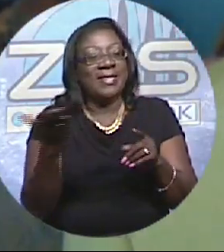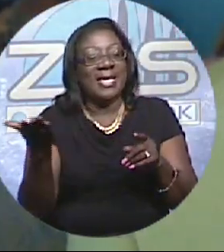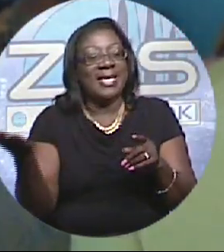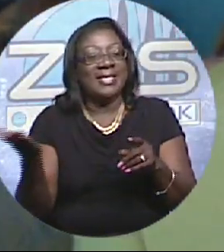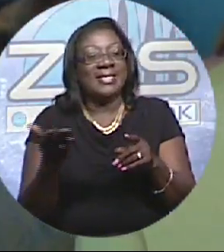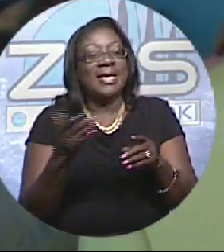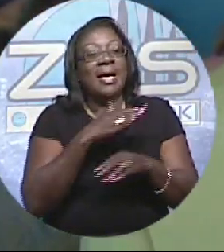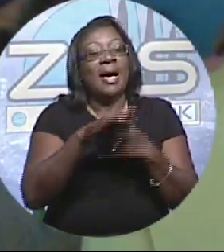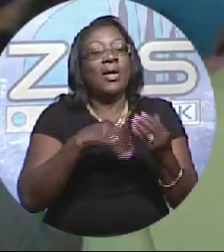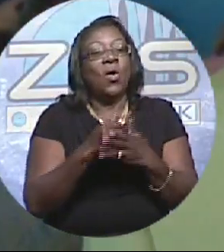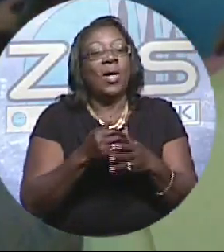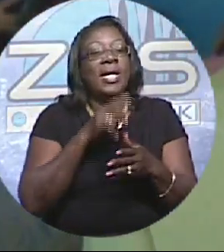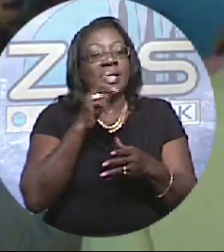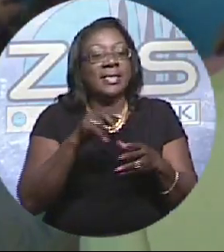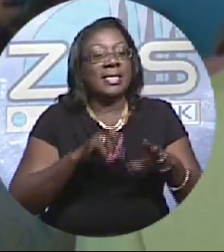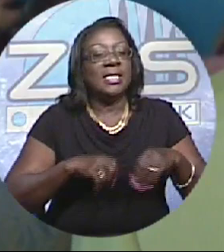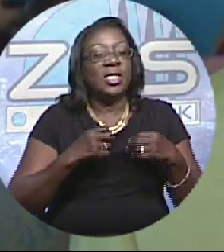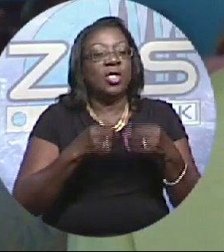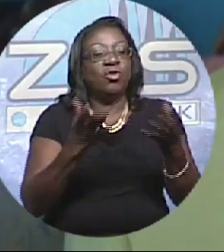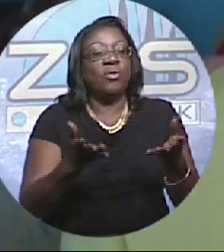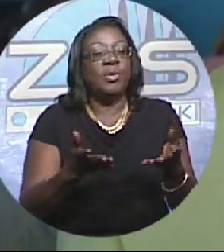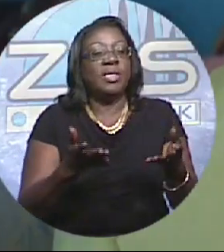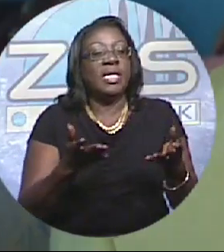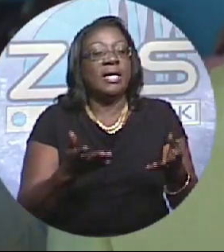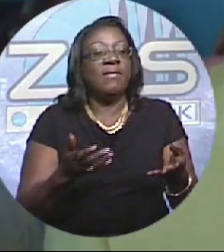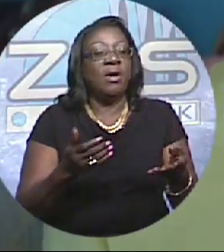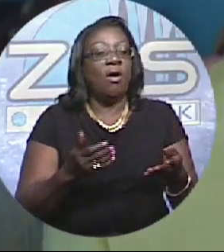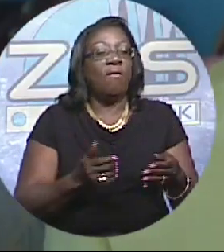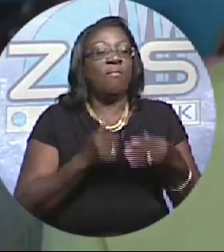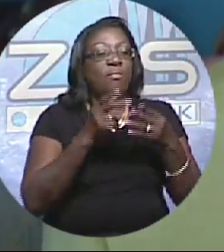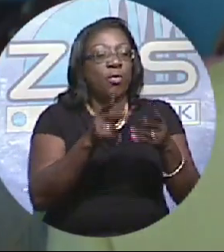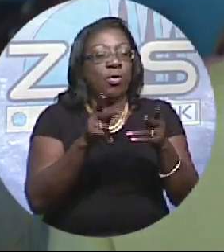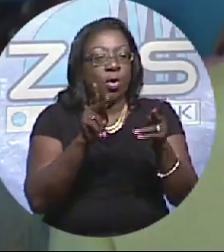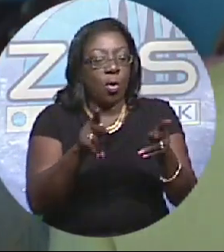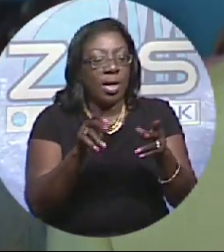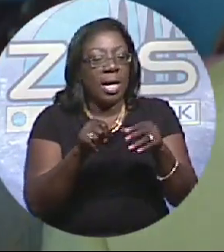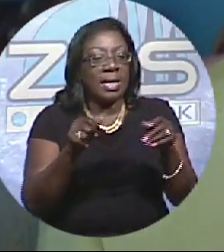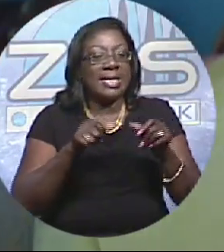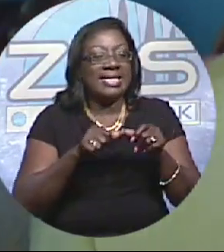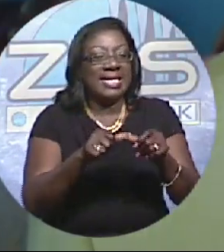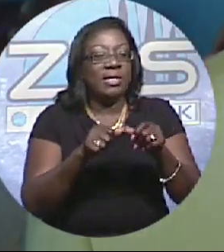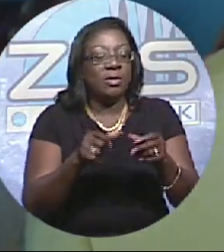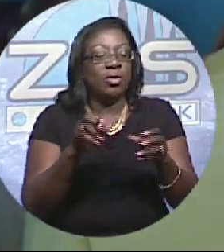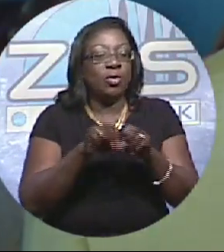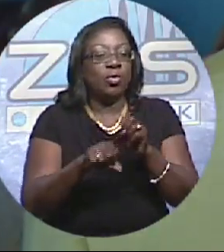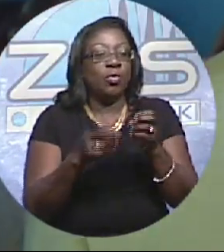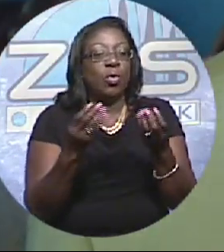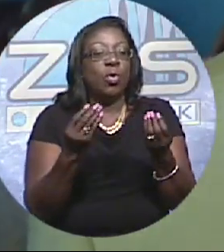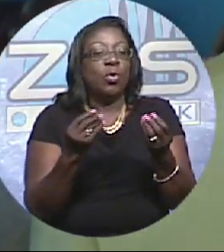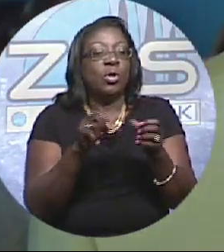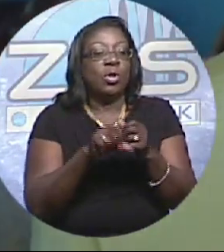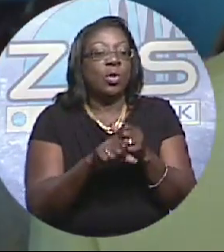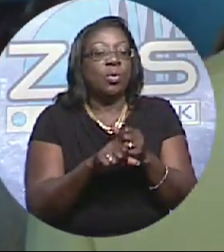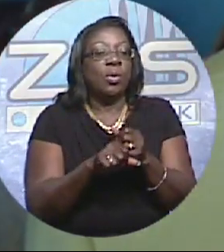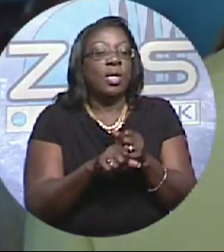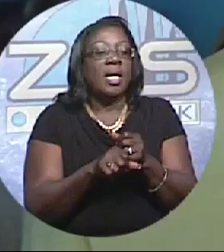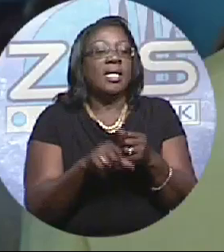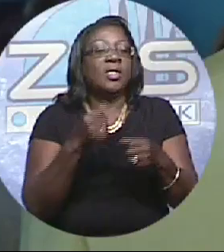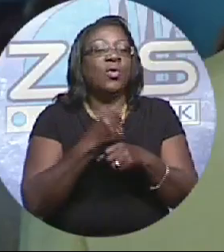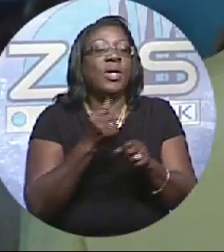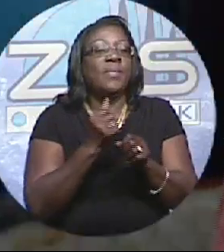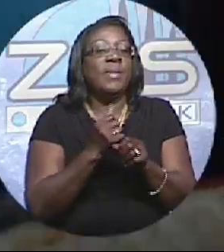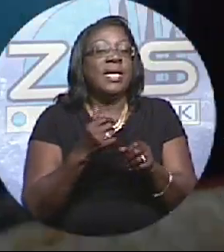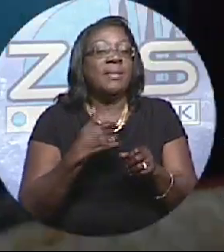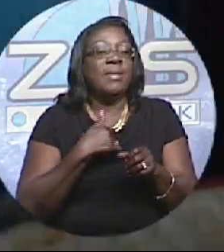that I've contributed in the area of protocol and etiquette and continue to do so. And so it did make me feel